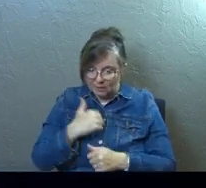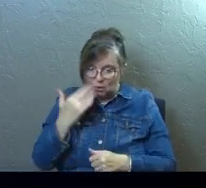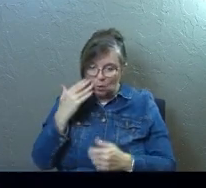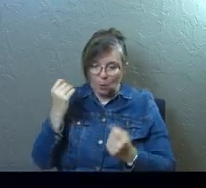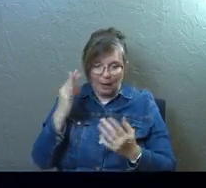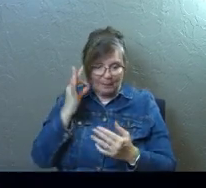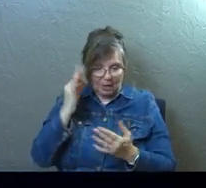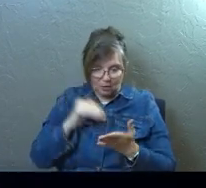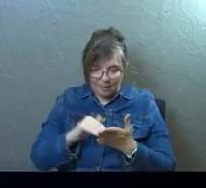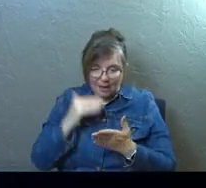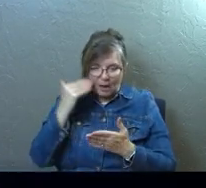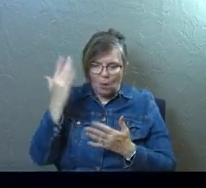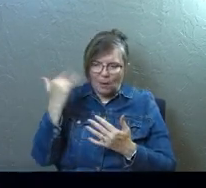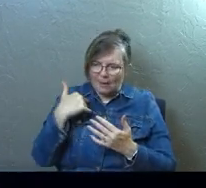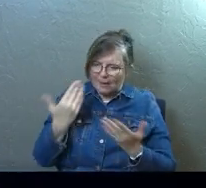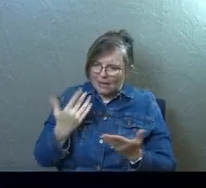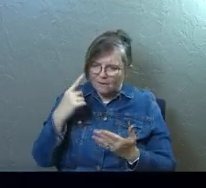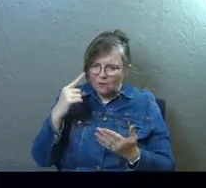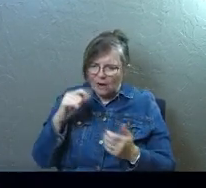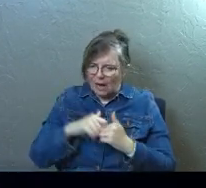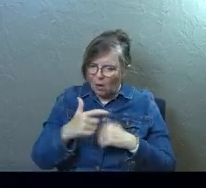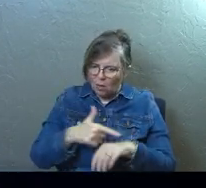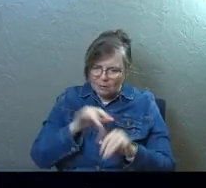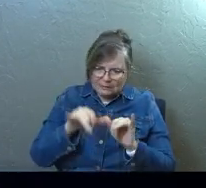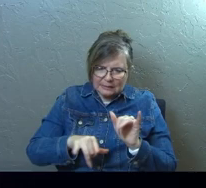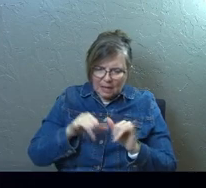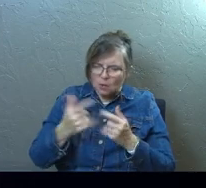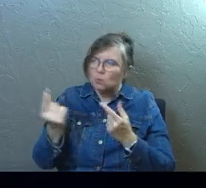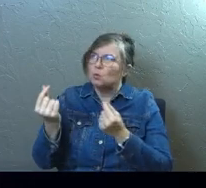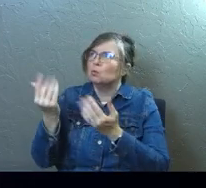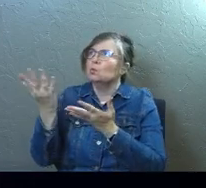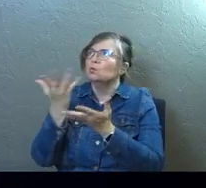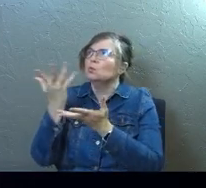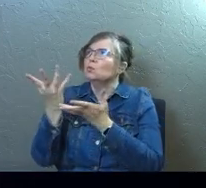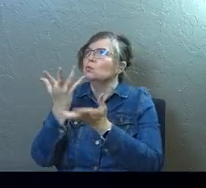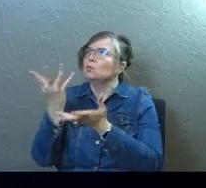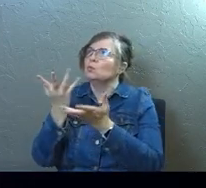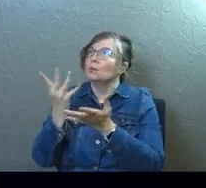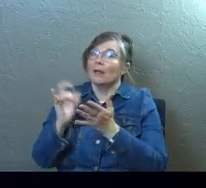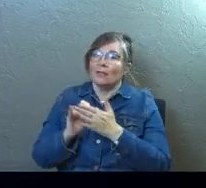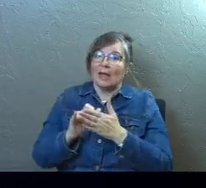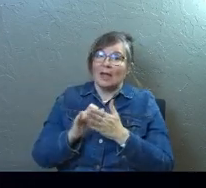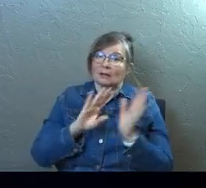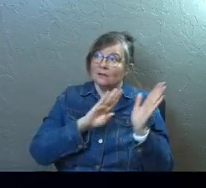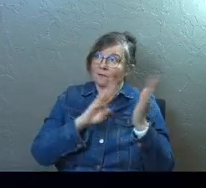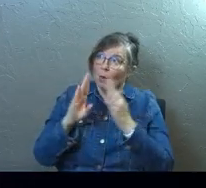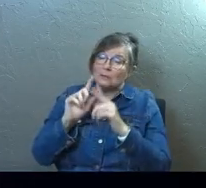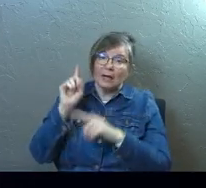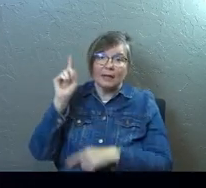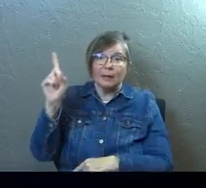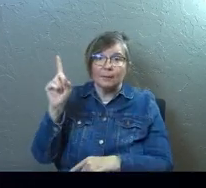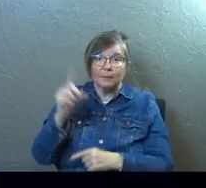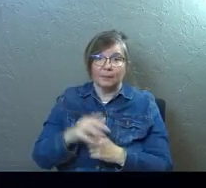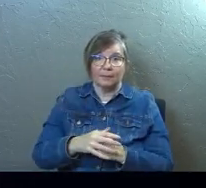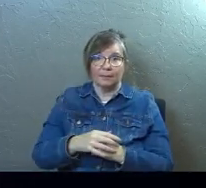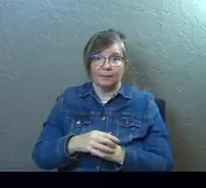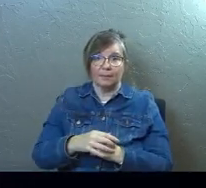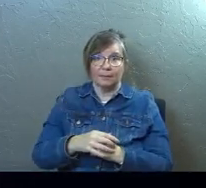know the number of hairs on my head. Like, why am I here, God? And how long am I here for? God, what are you doing? That puts the focus on him.